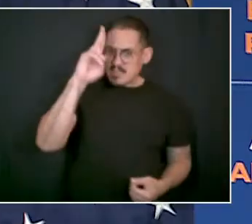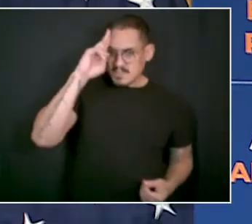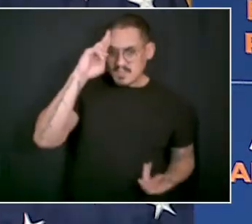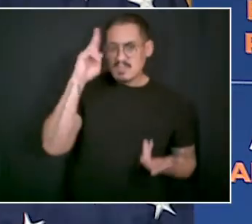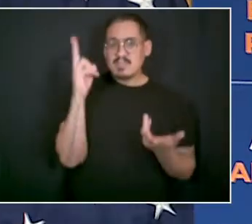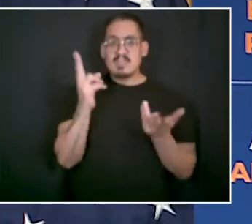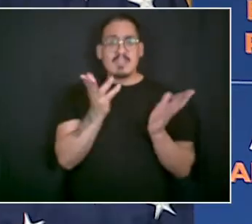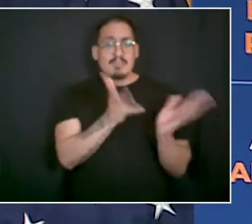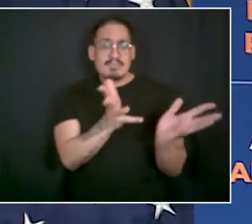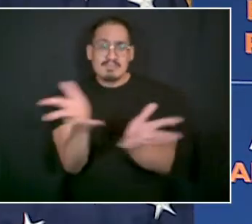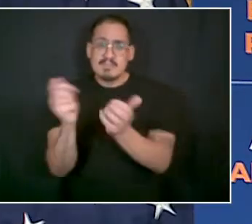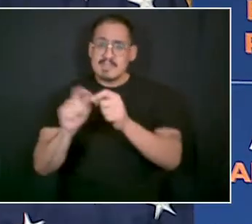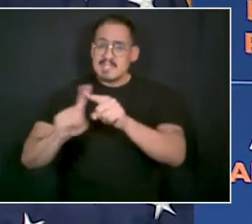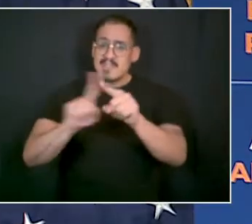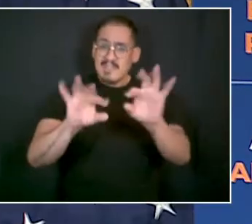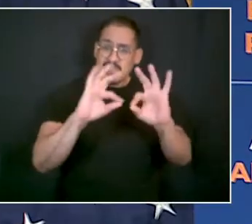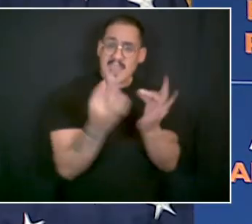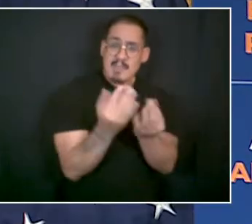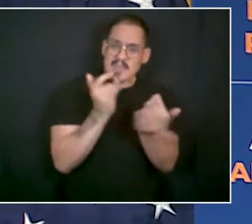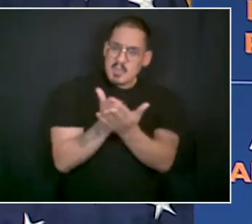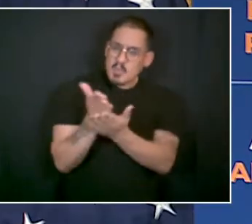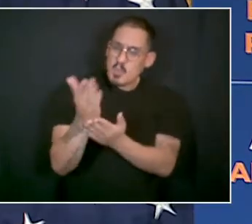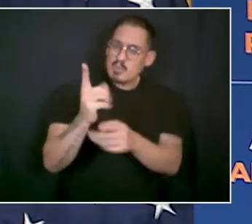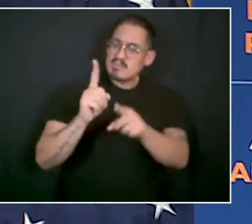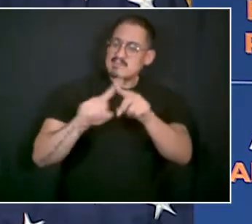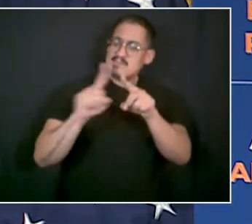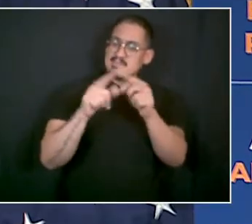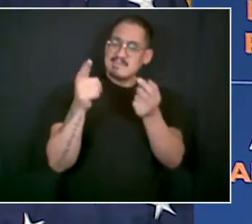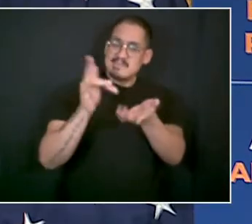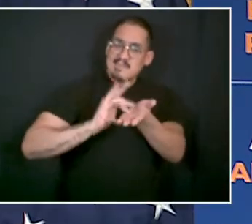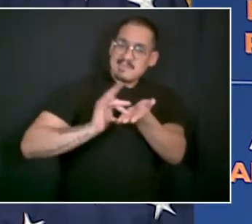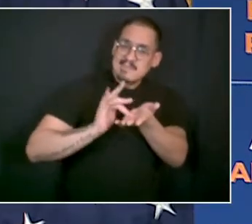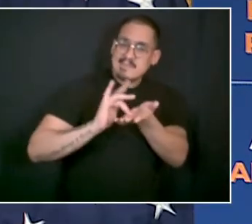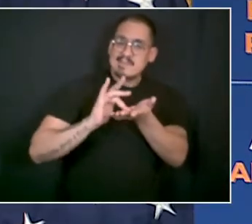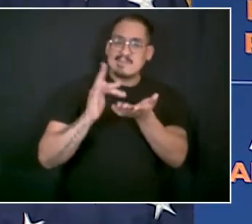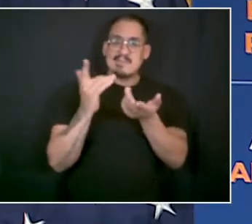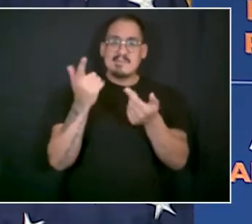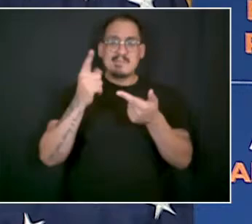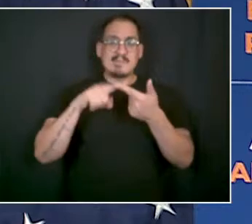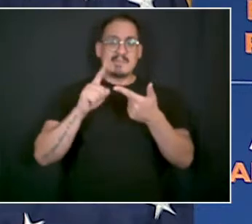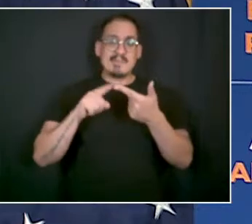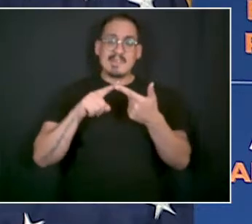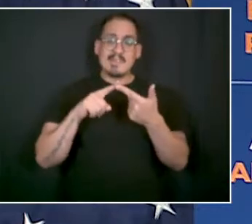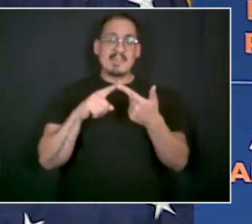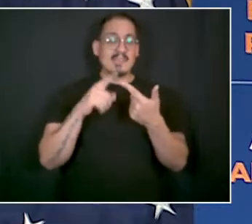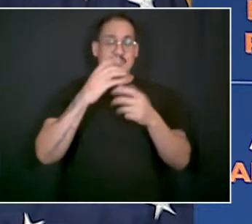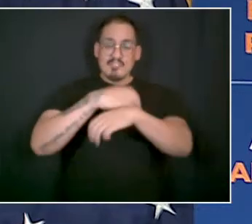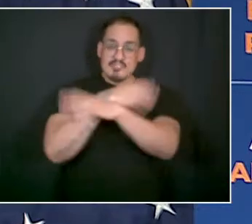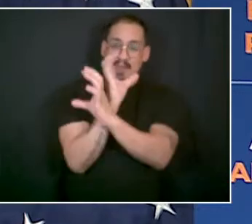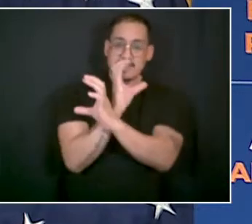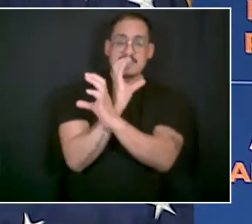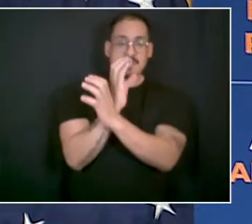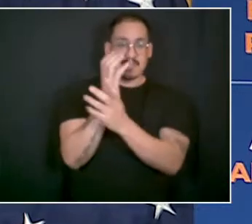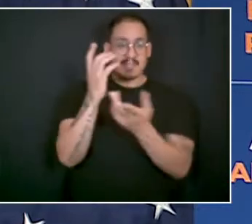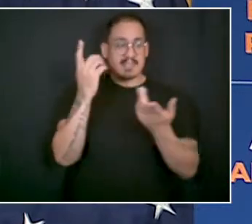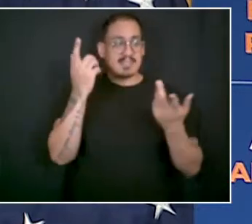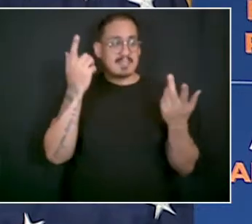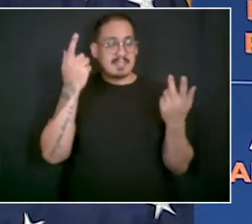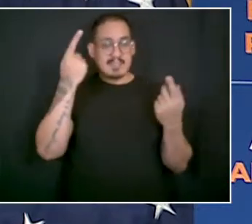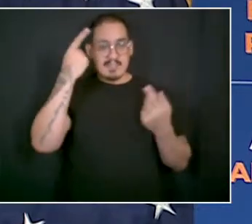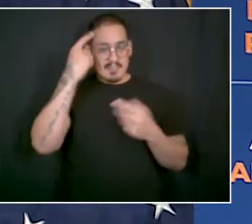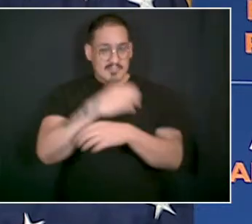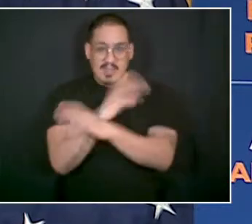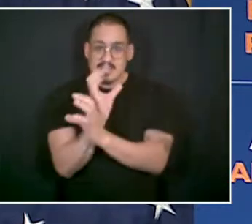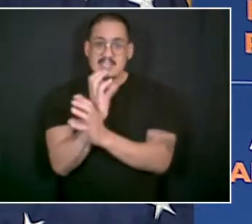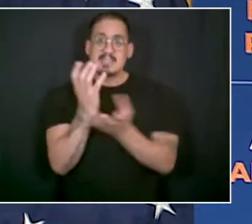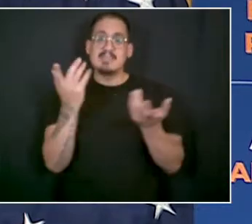to a family member that's going through some form of medical or psychiatric crises, when we were at a town